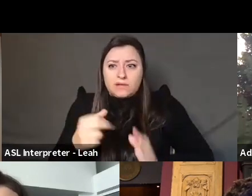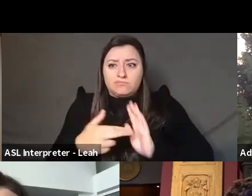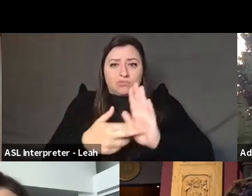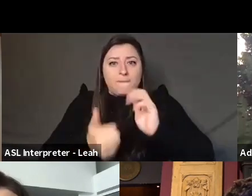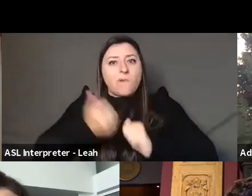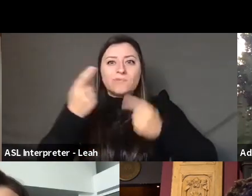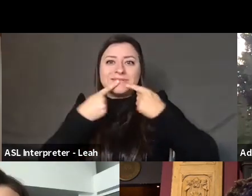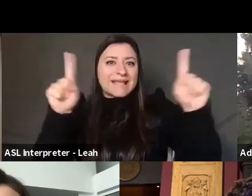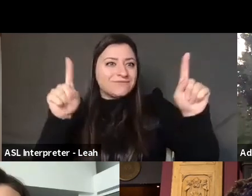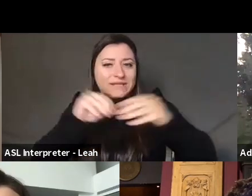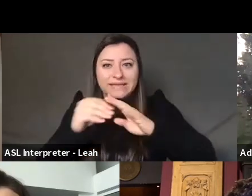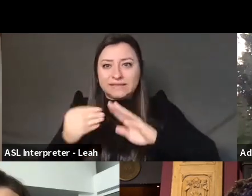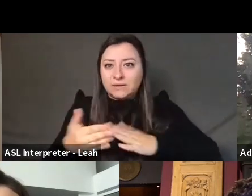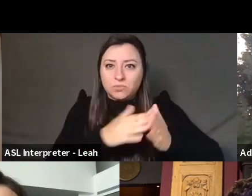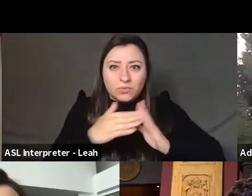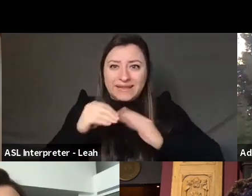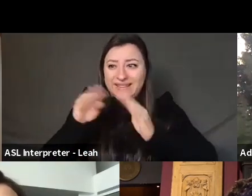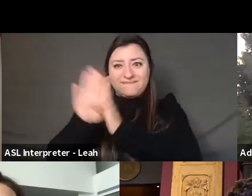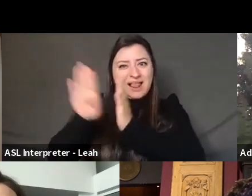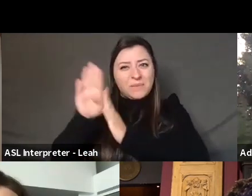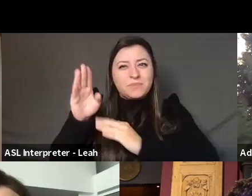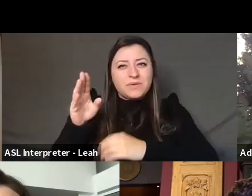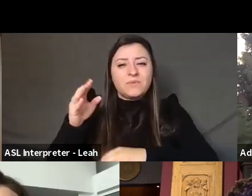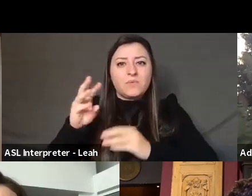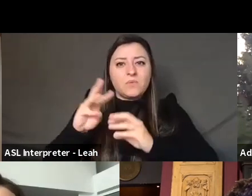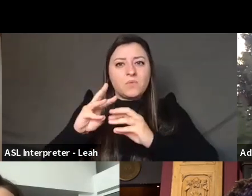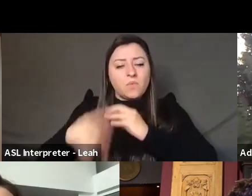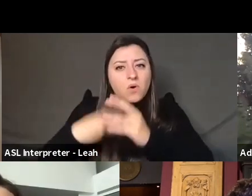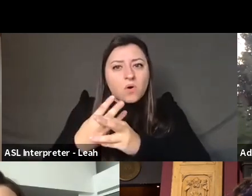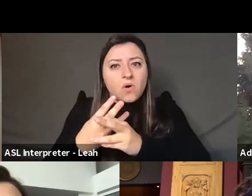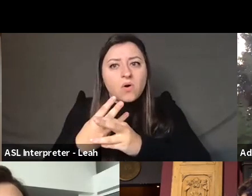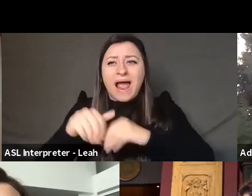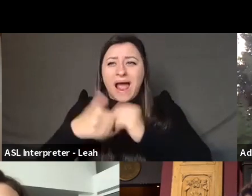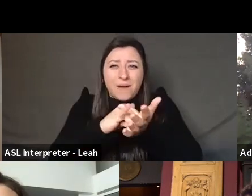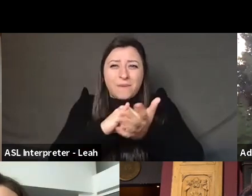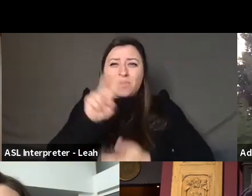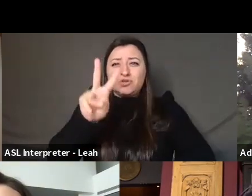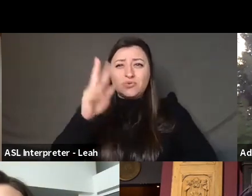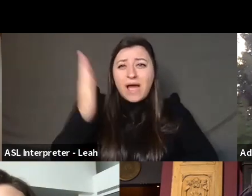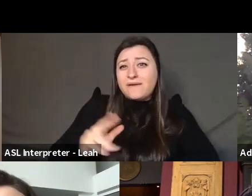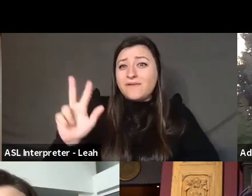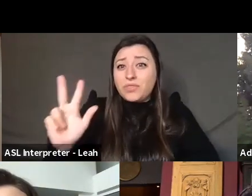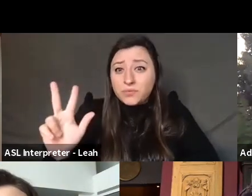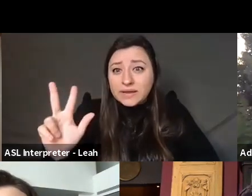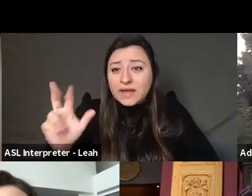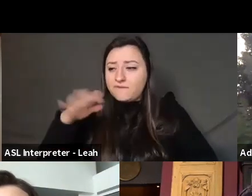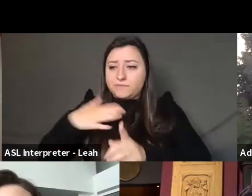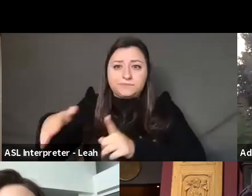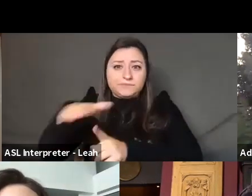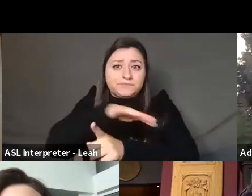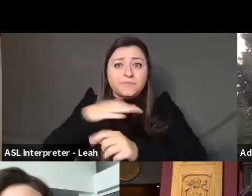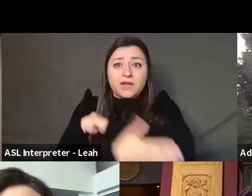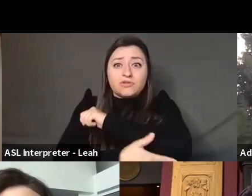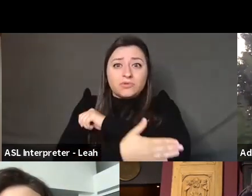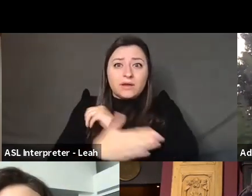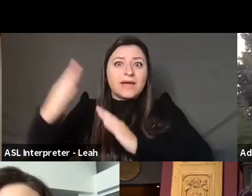successful immigrant communities in the developed world? How can it be that two out of three of our neighboring states rank in